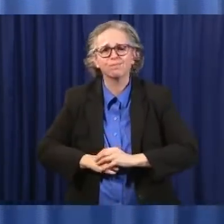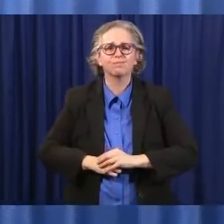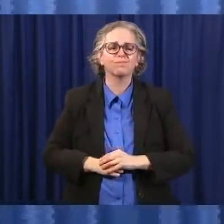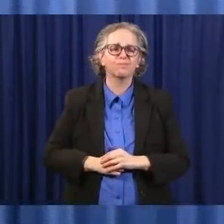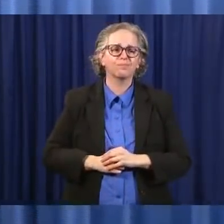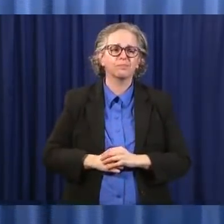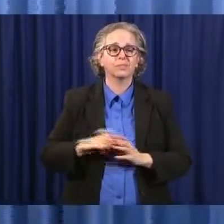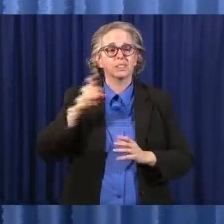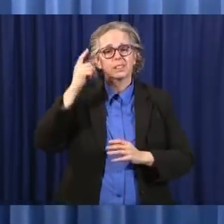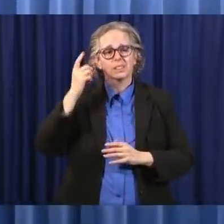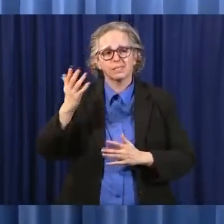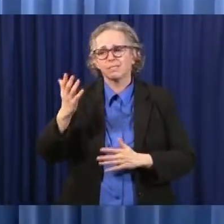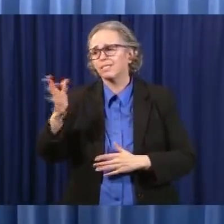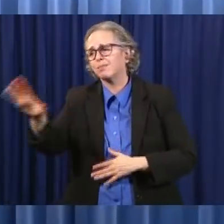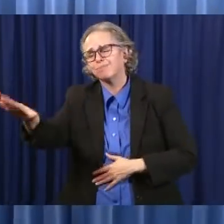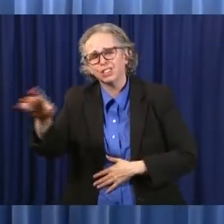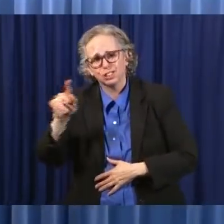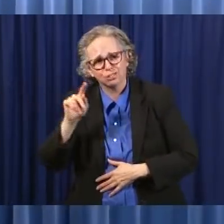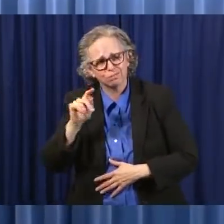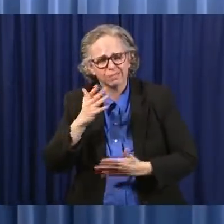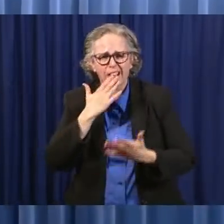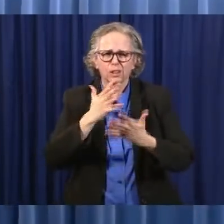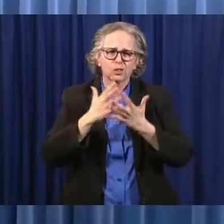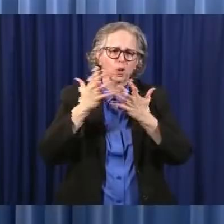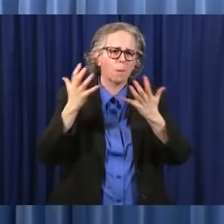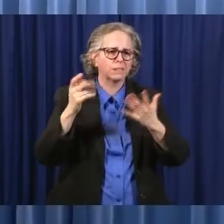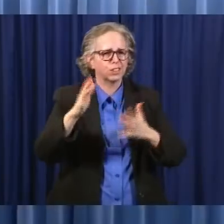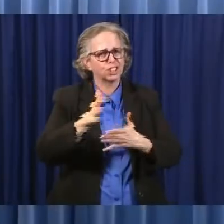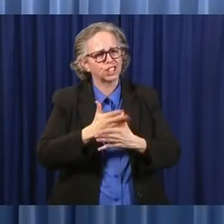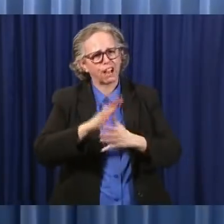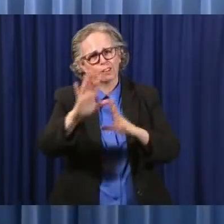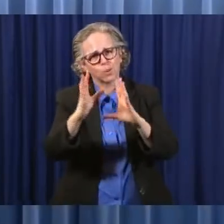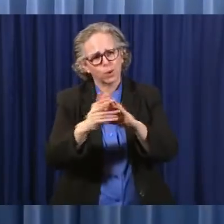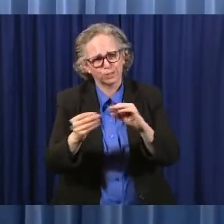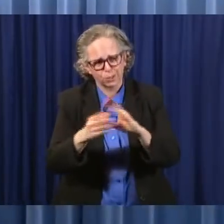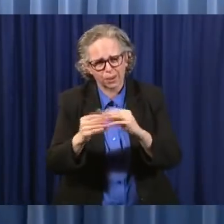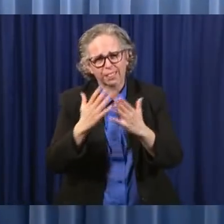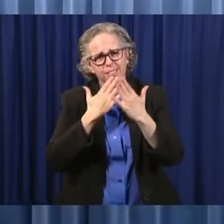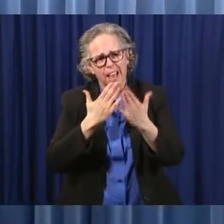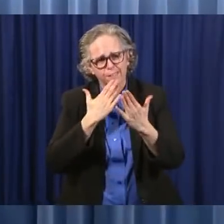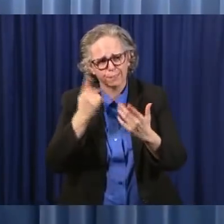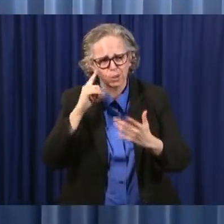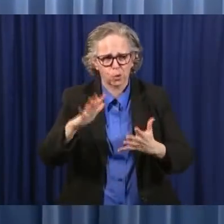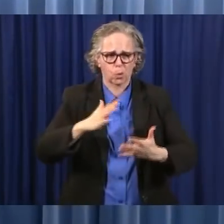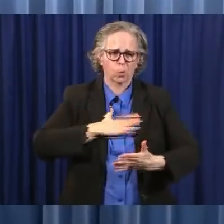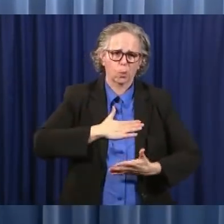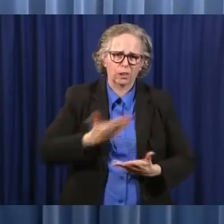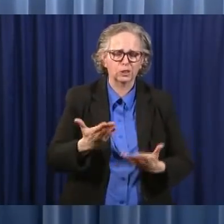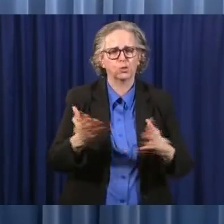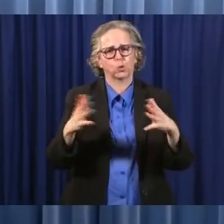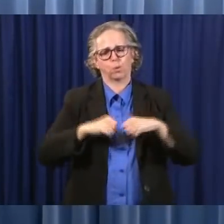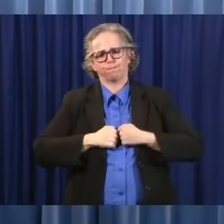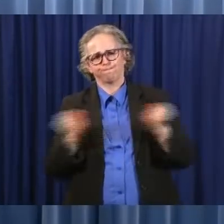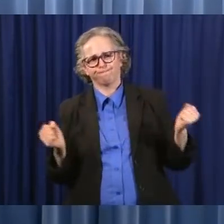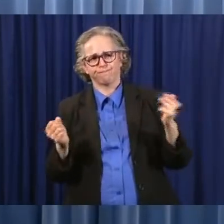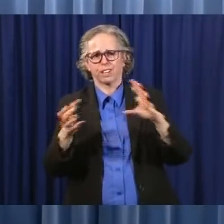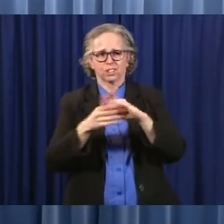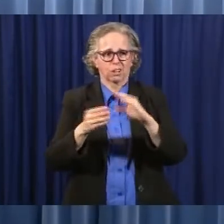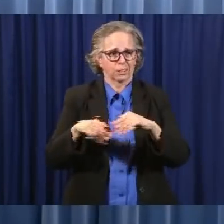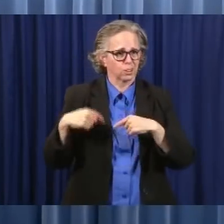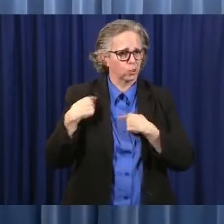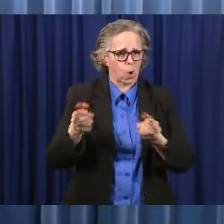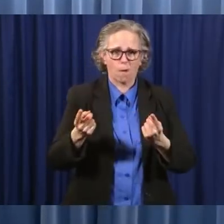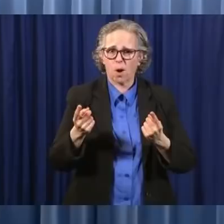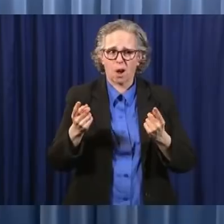Travis, thanks so much for sharing with us. We are very, very grateful for you doing that. We had not had anyone here who had